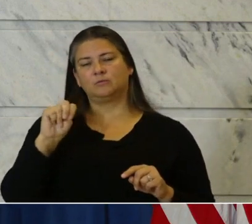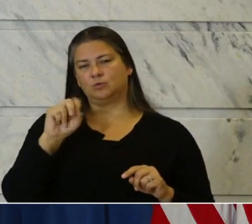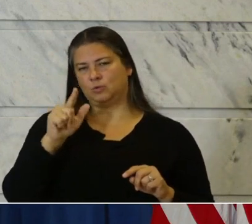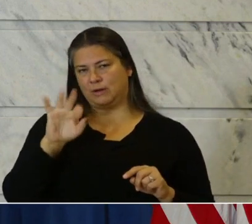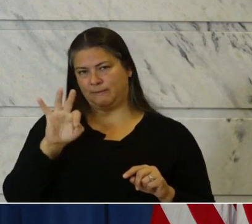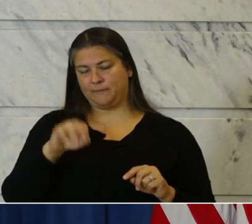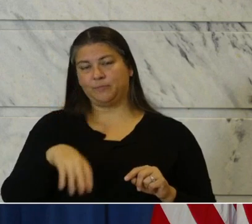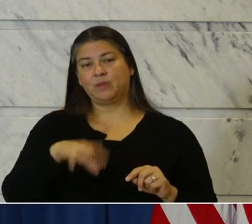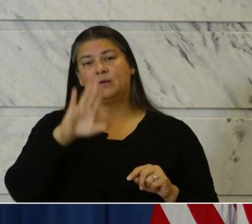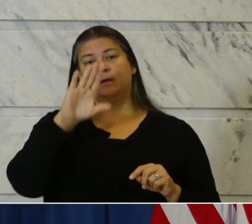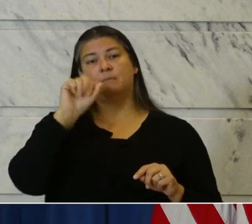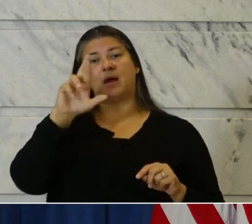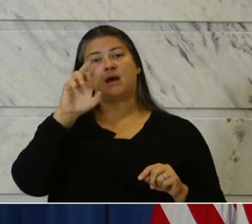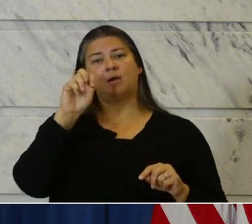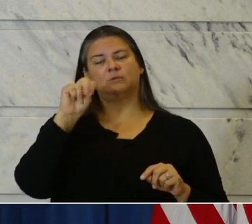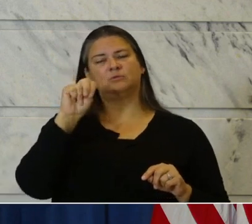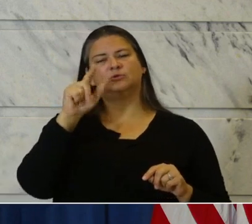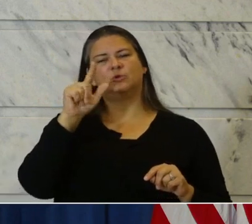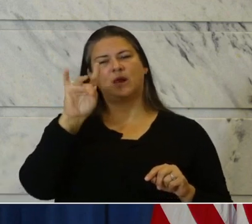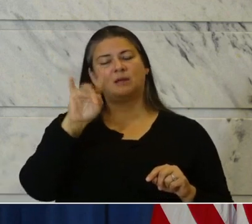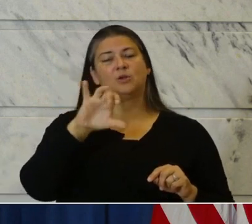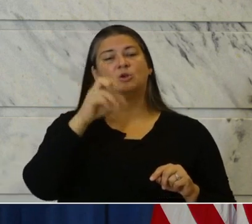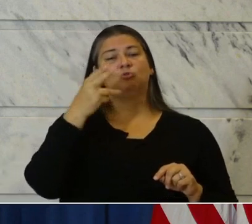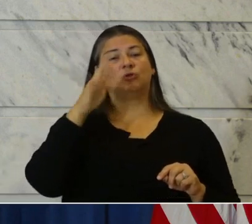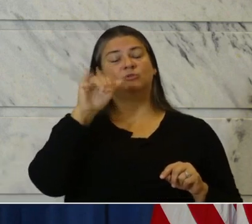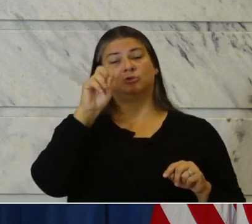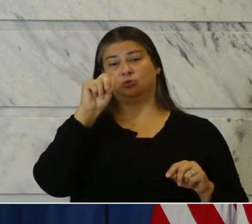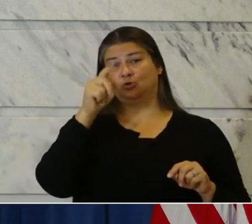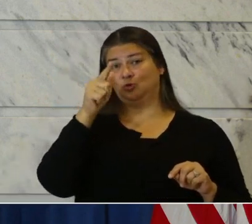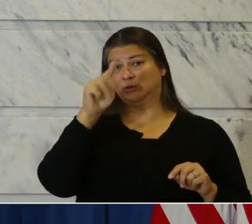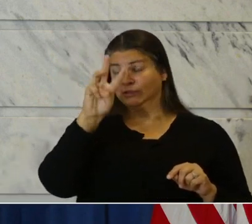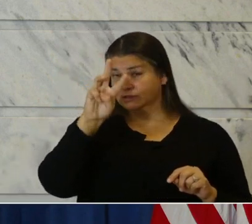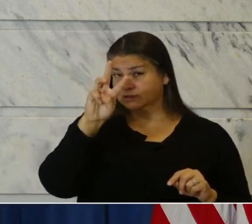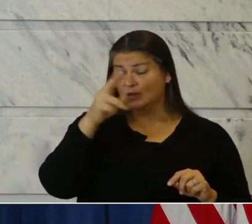29, Barron 28, Christian 26,